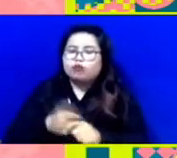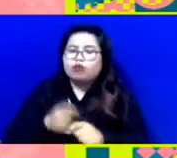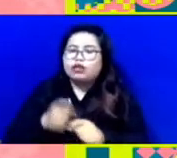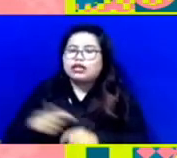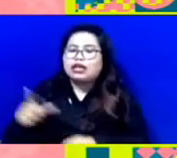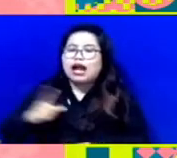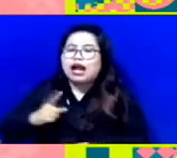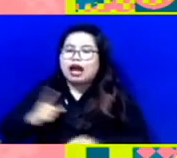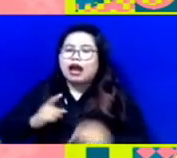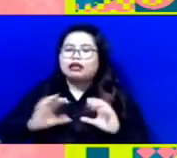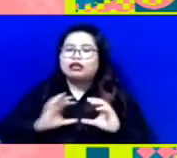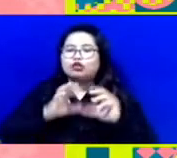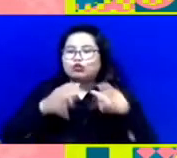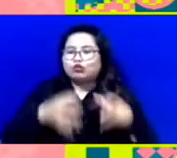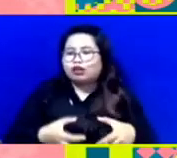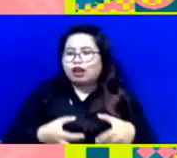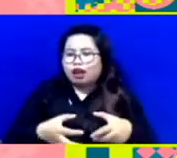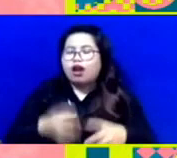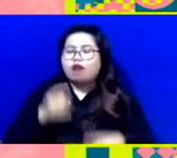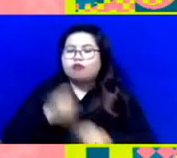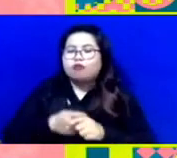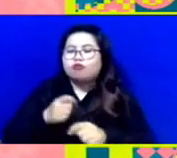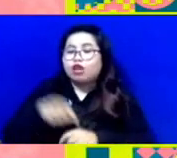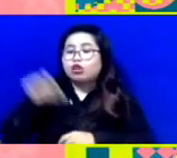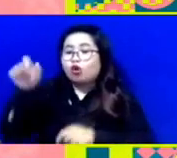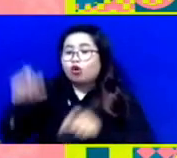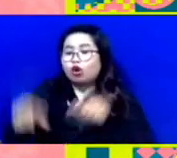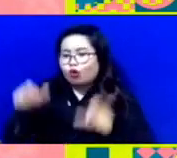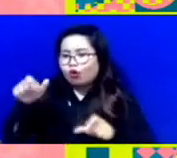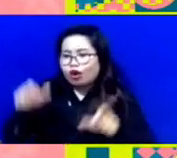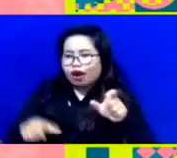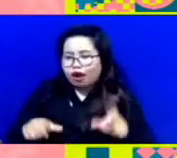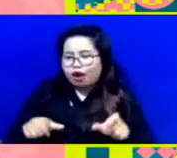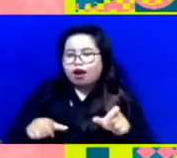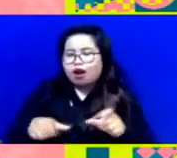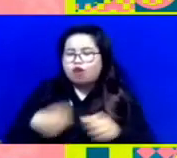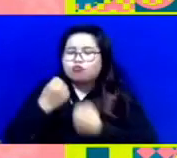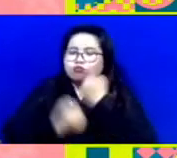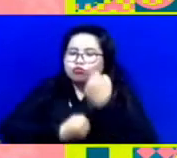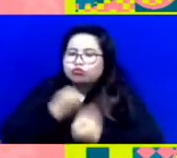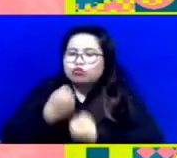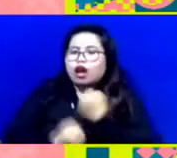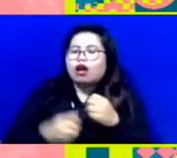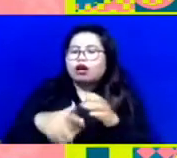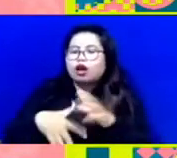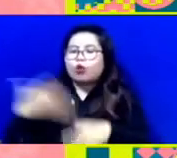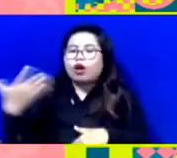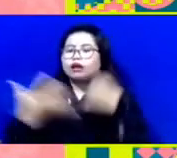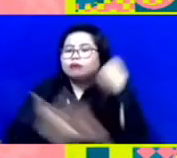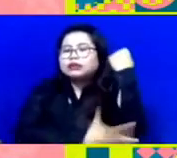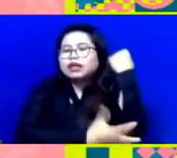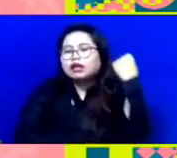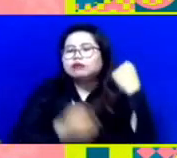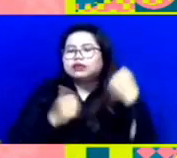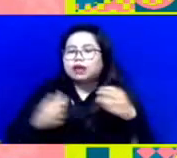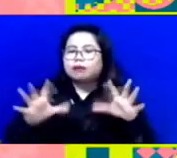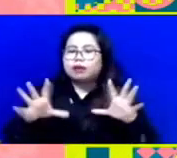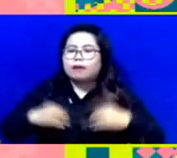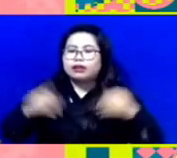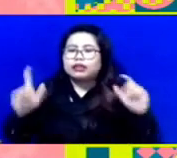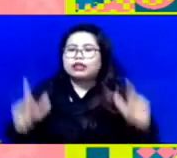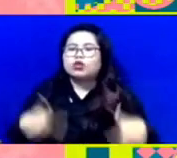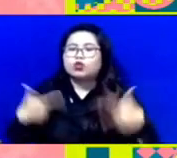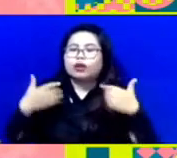poverty to a better life, which has helped many, many people, at the same time has not had a